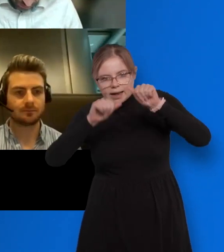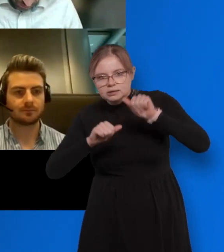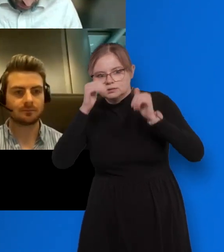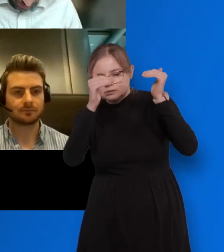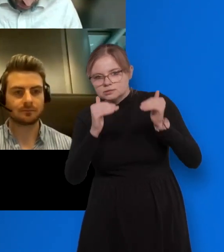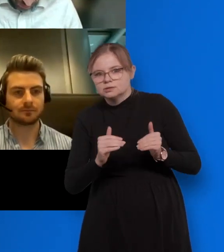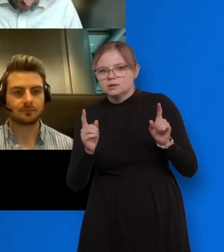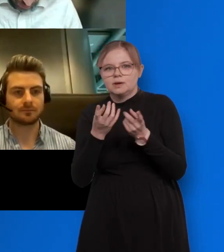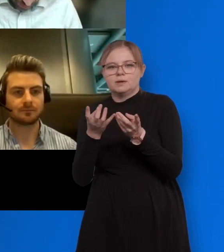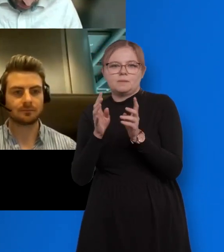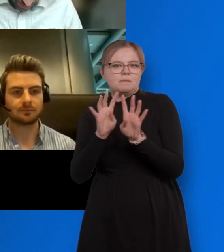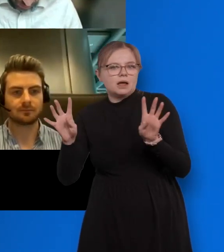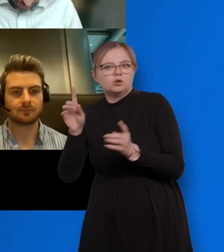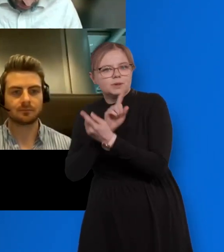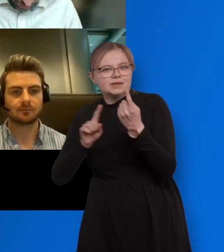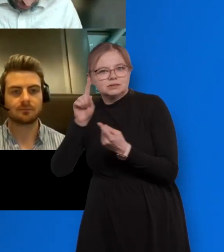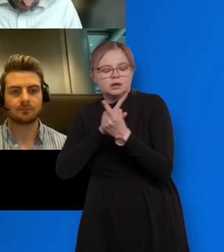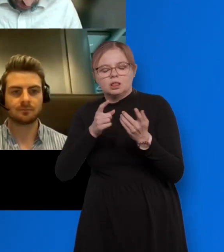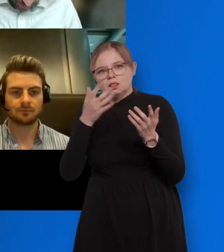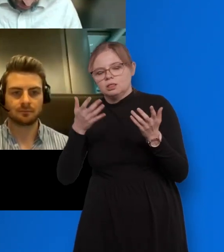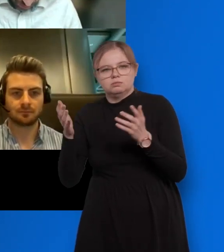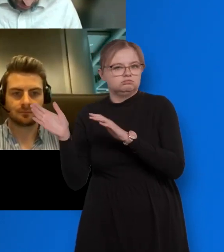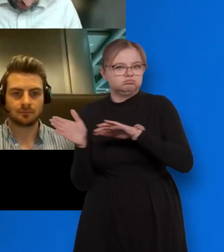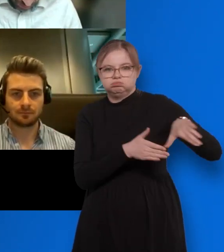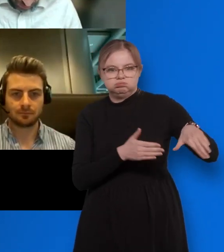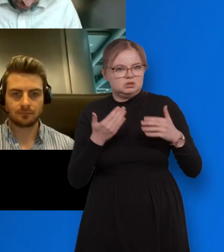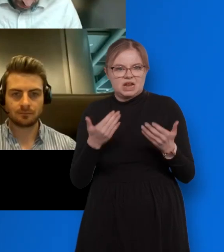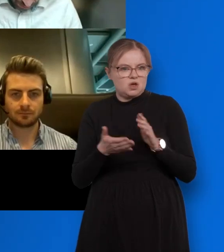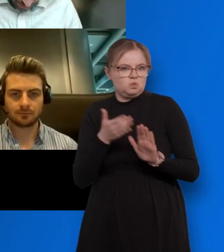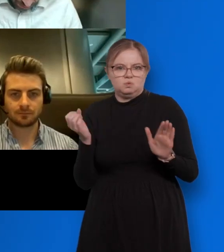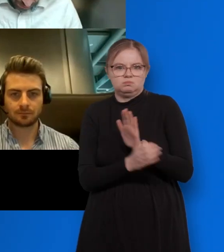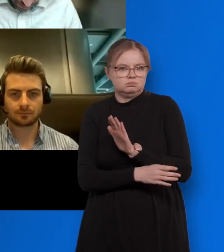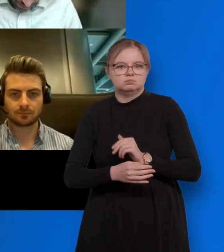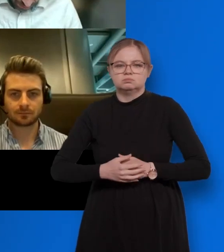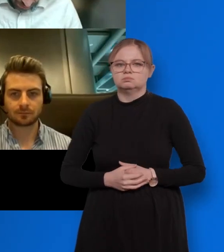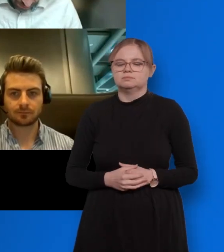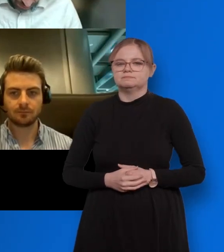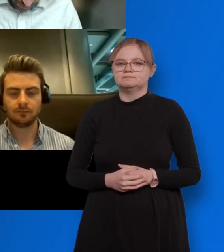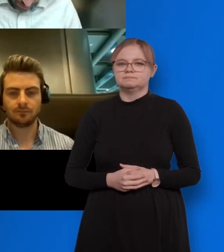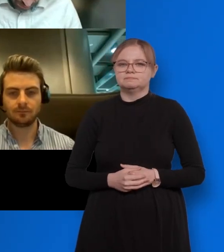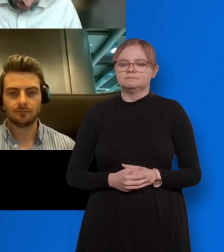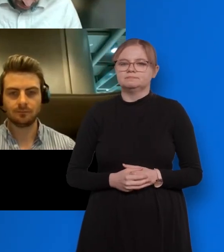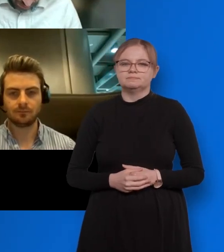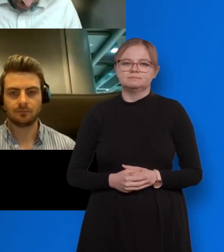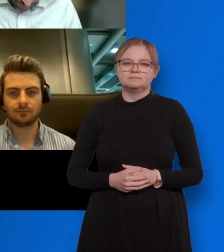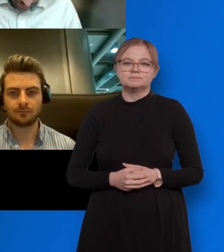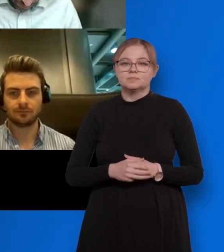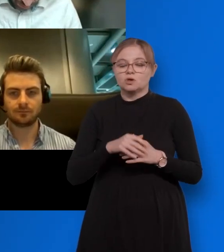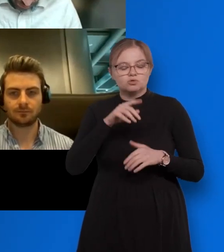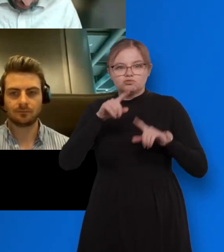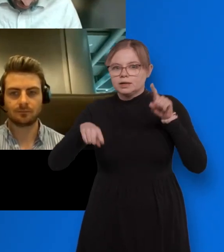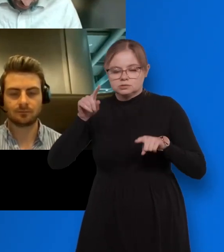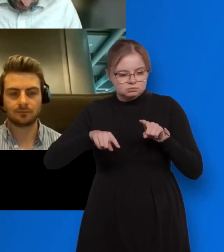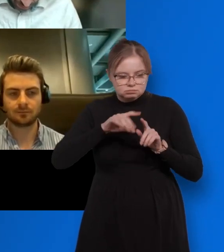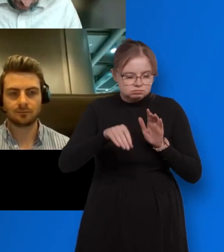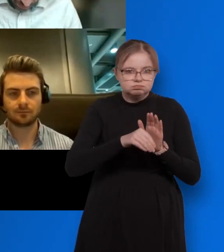meetings, all the rest of it to take place. All of that's been done away with, and the randomization